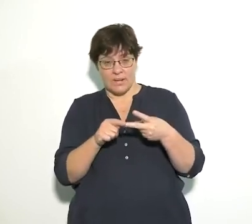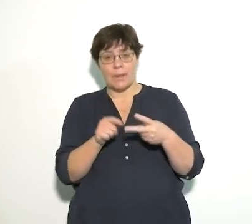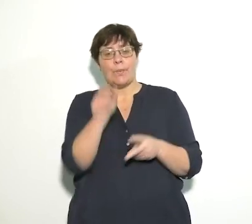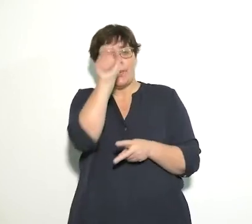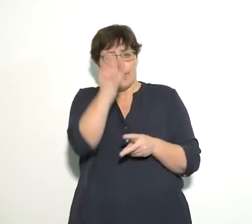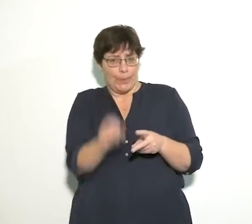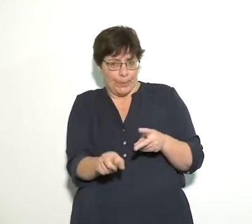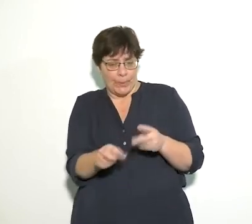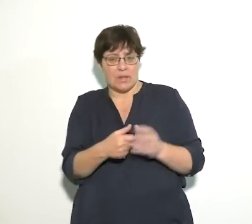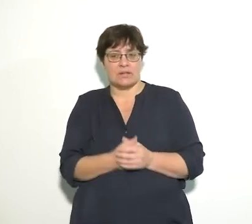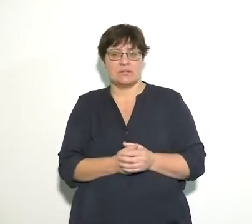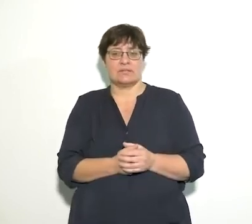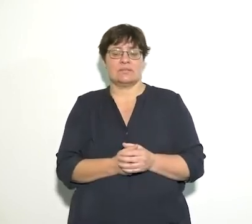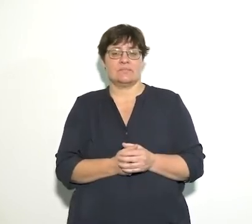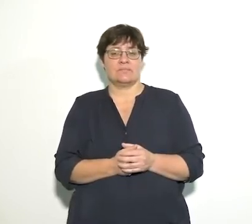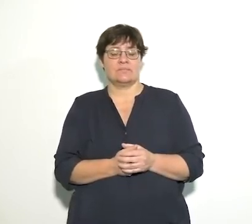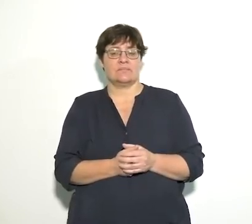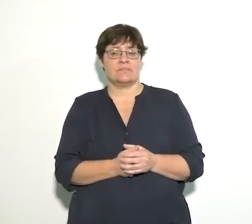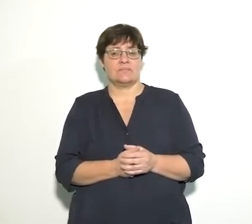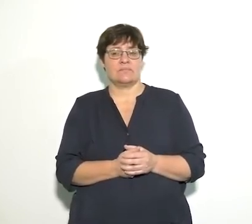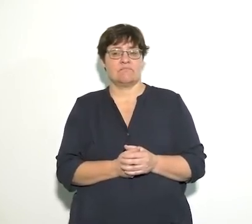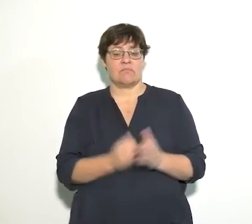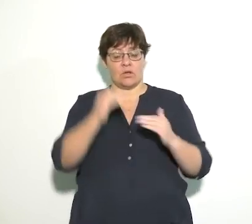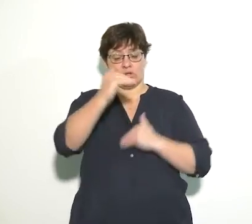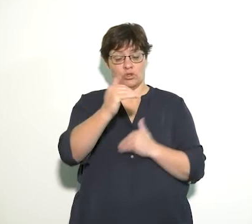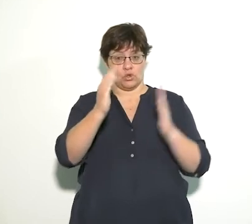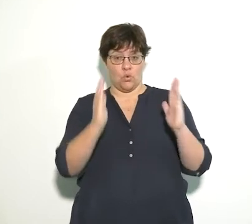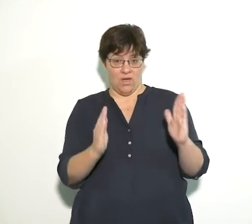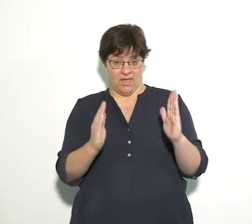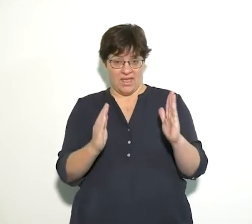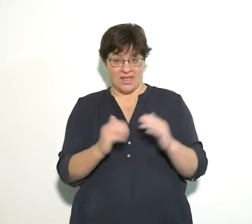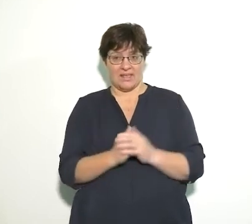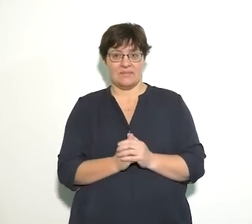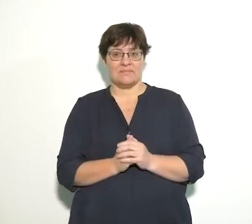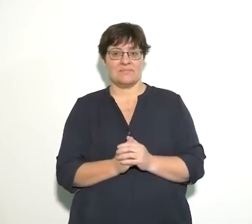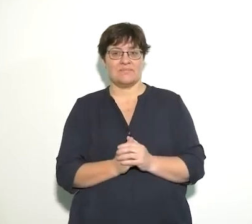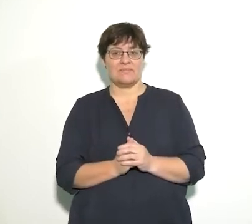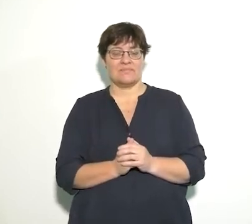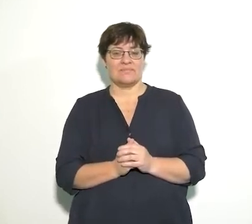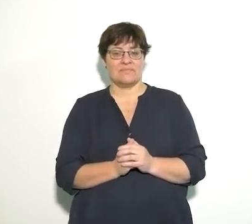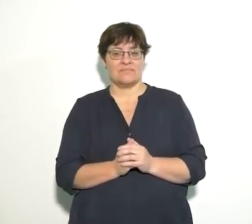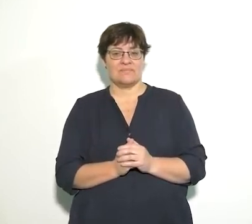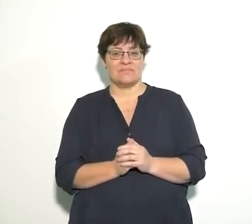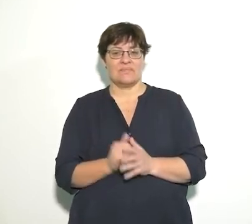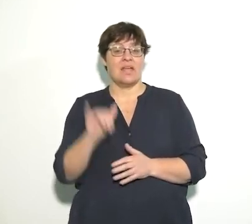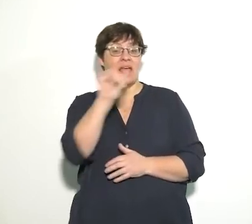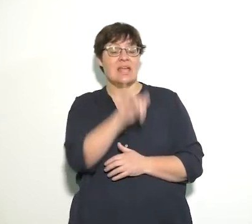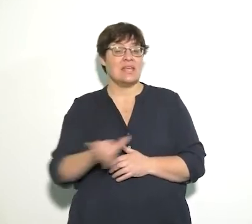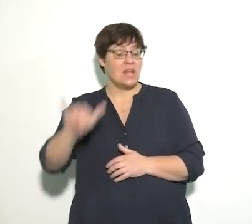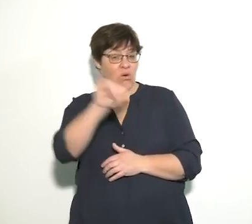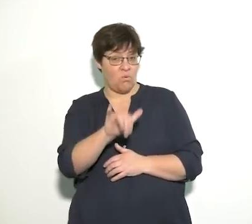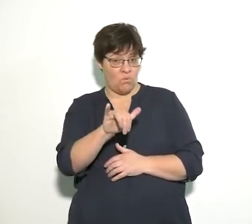out which is in a smaller rectangular shape, a square cardboard cut out, a